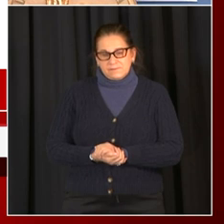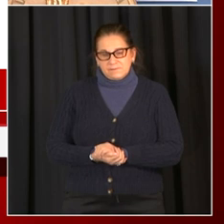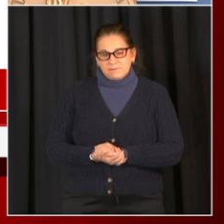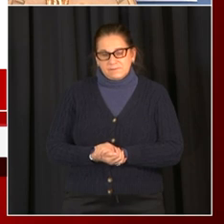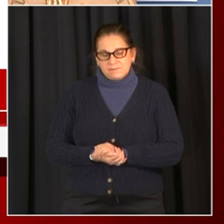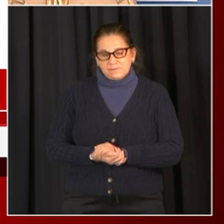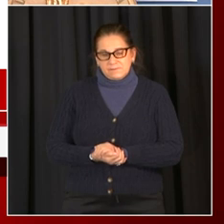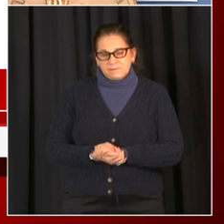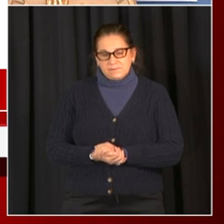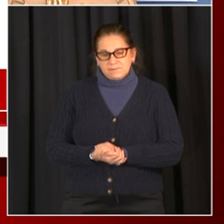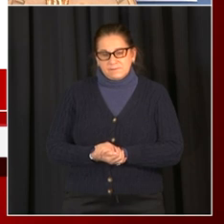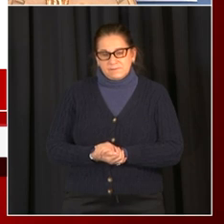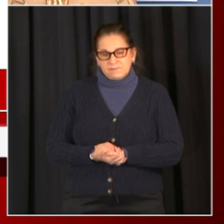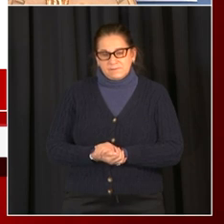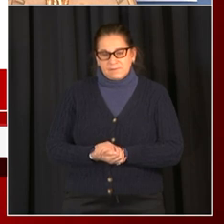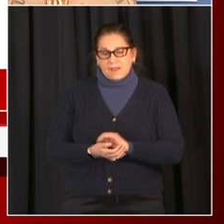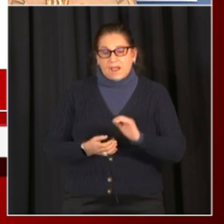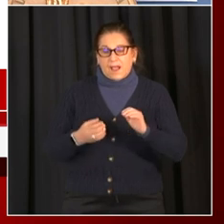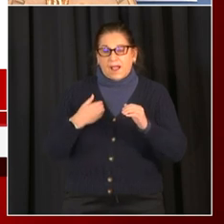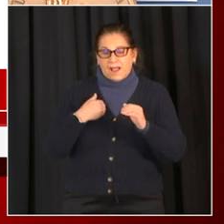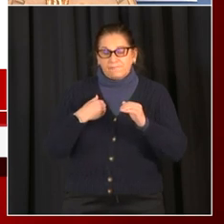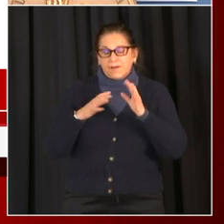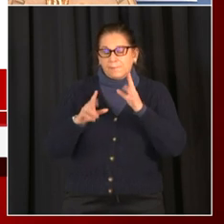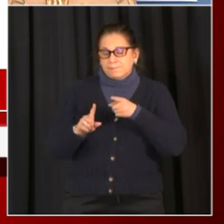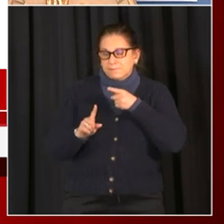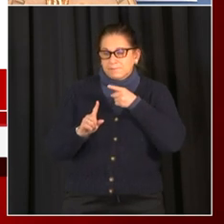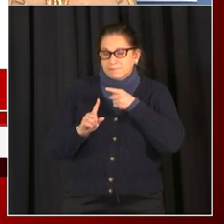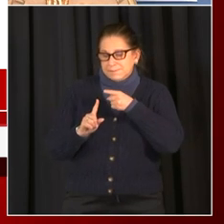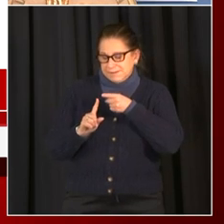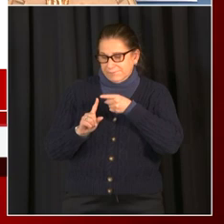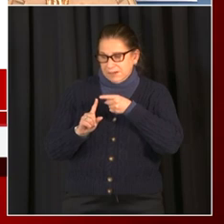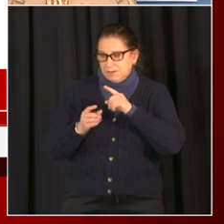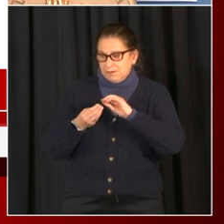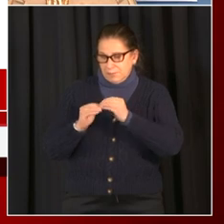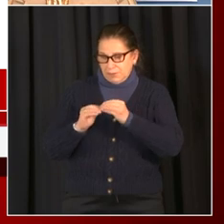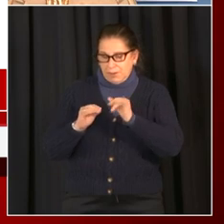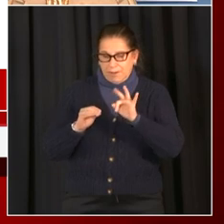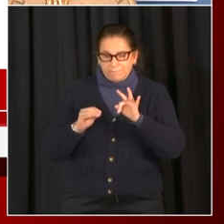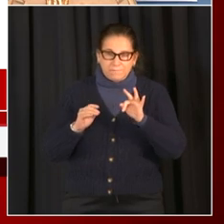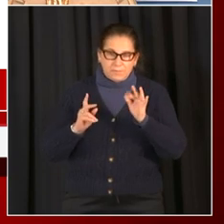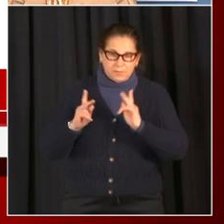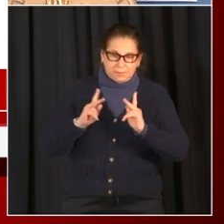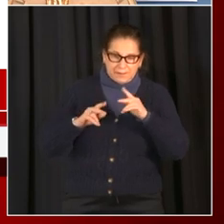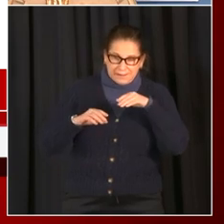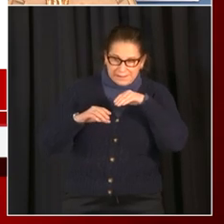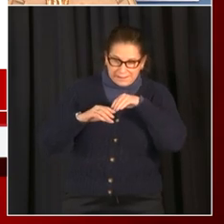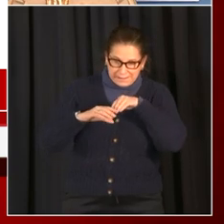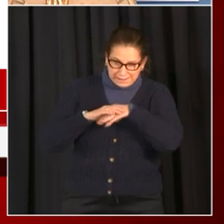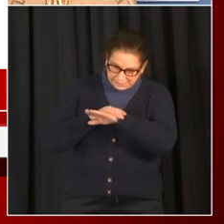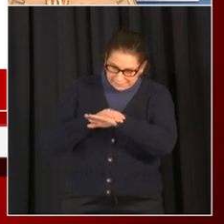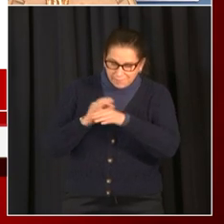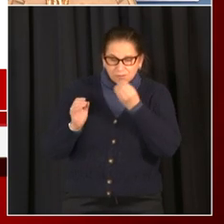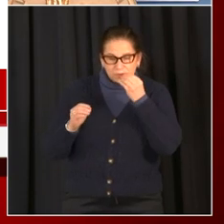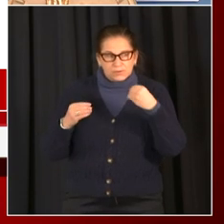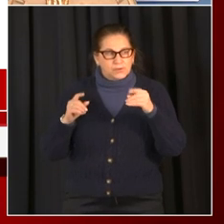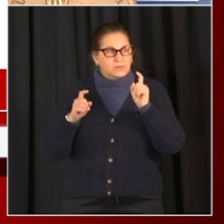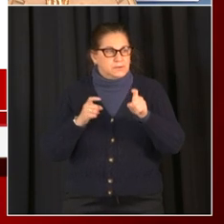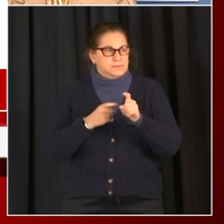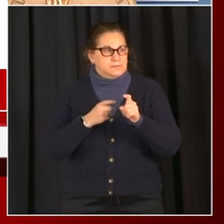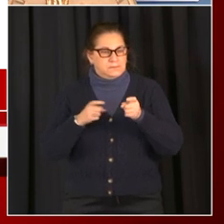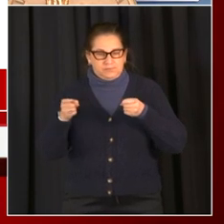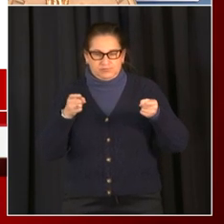specific occupancy number, but as previously, they are subject to